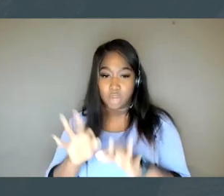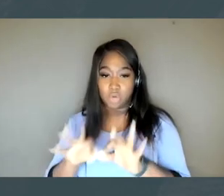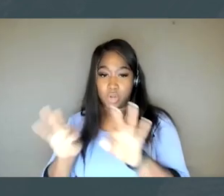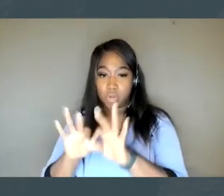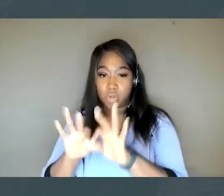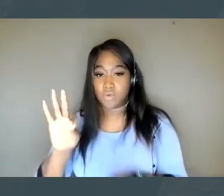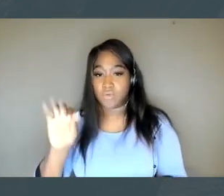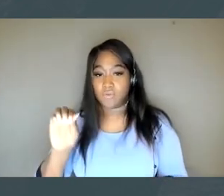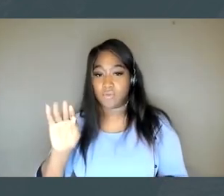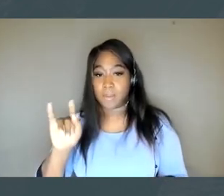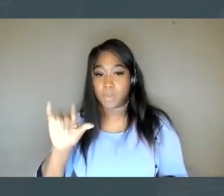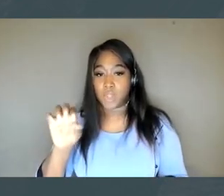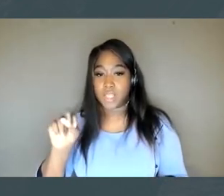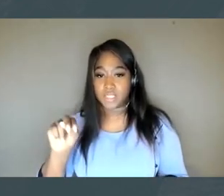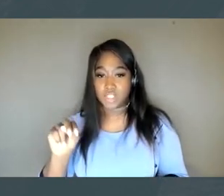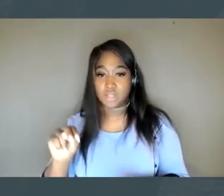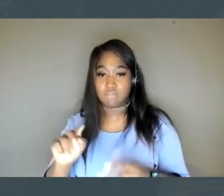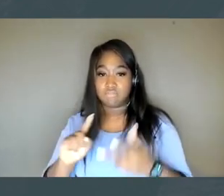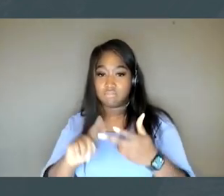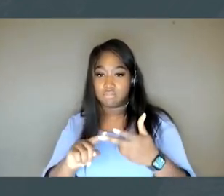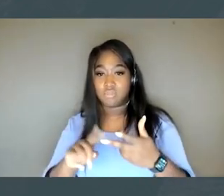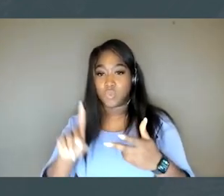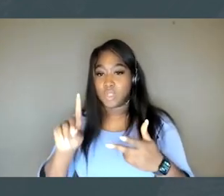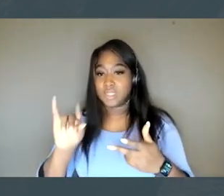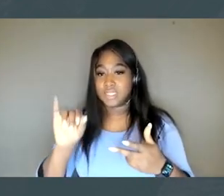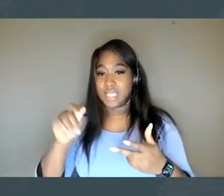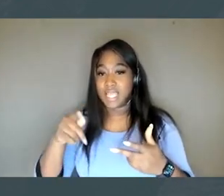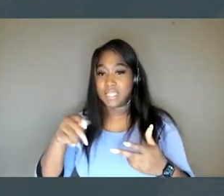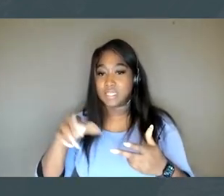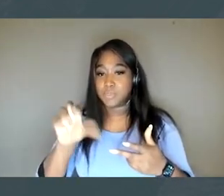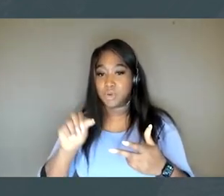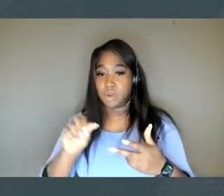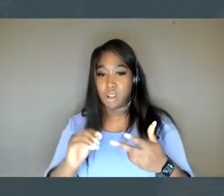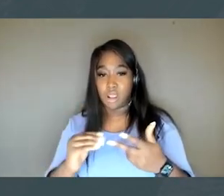with the diaspora, is the fundamental